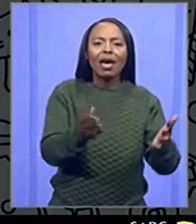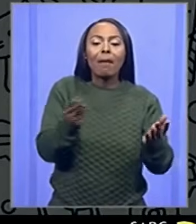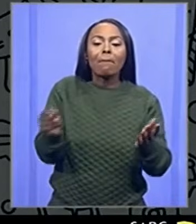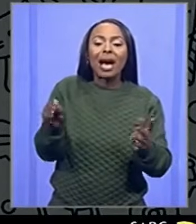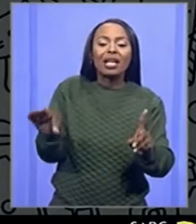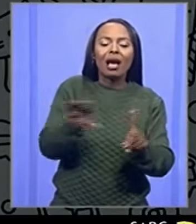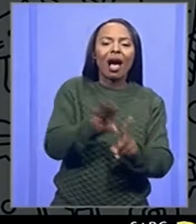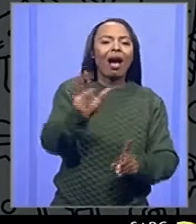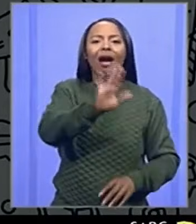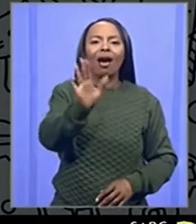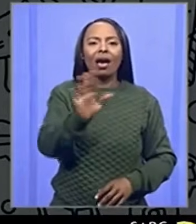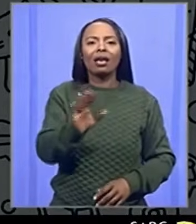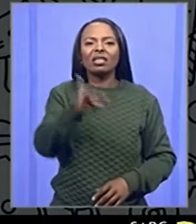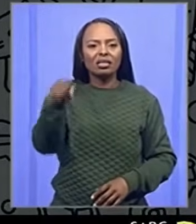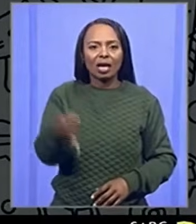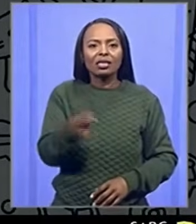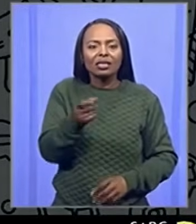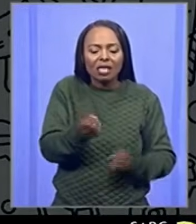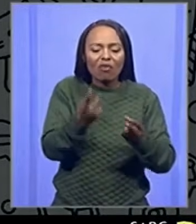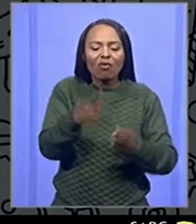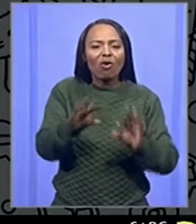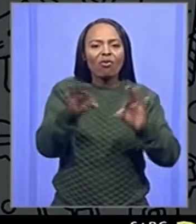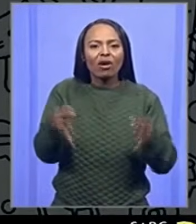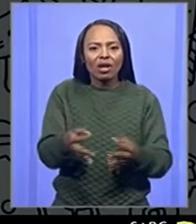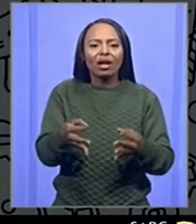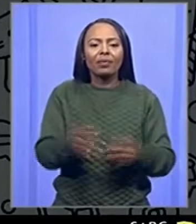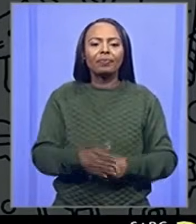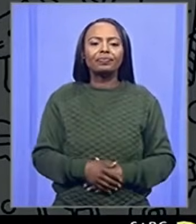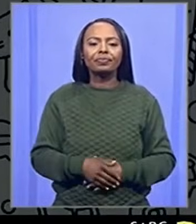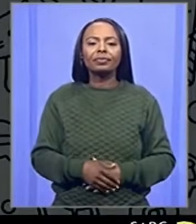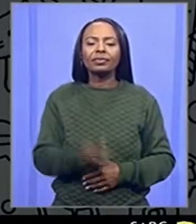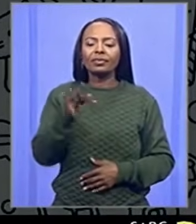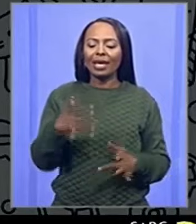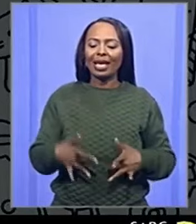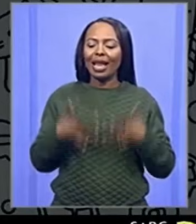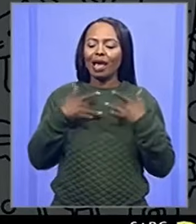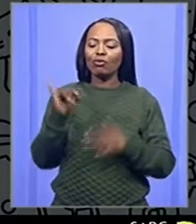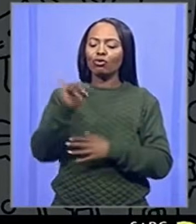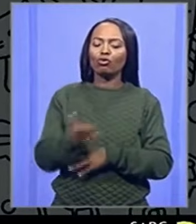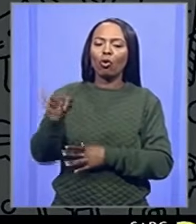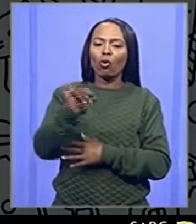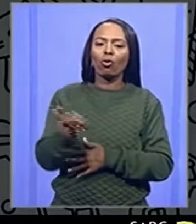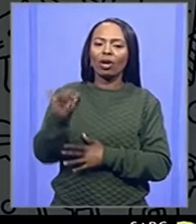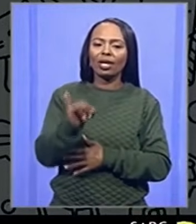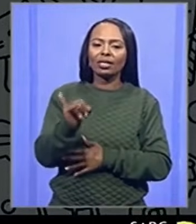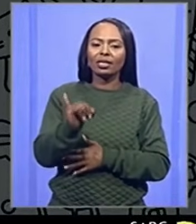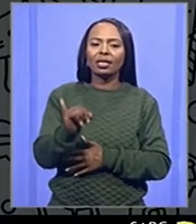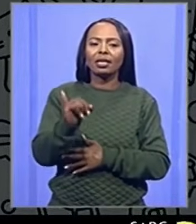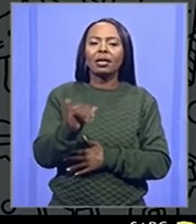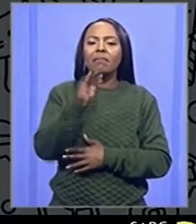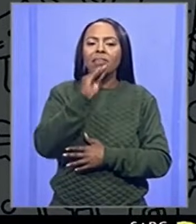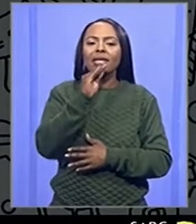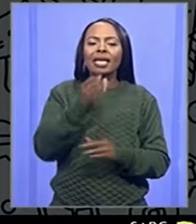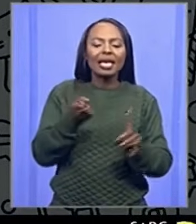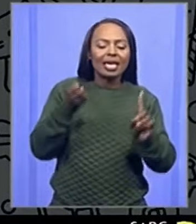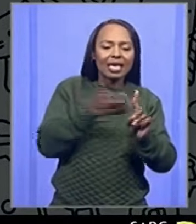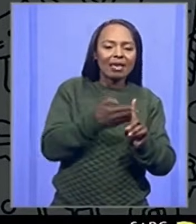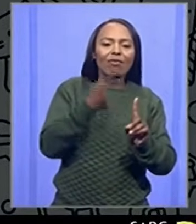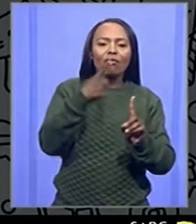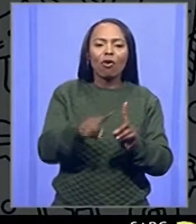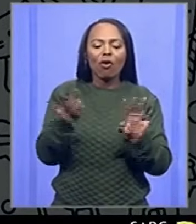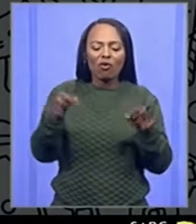dipolano. Haeba motho o kentse motho ho life insurance ke hore fela o fuwe tšhelete ya gore fela o tsamaise phitlho